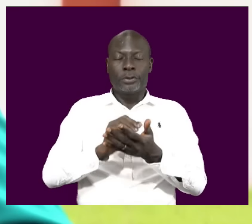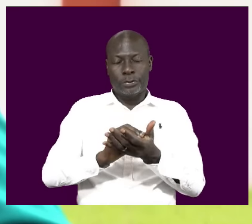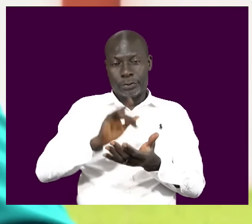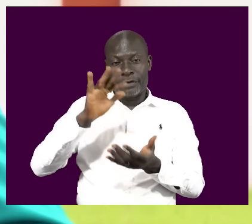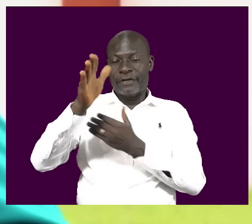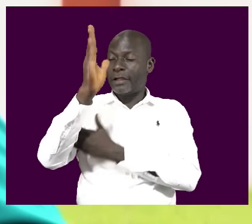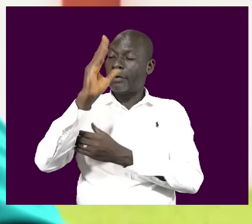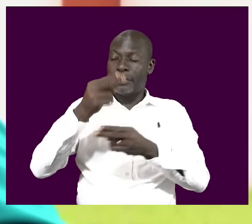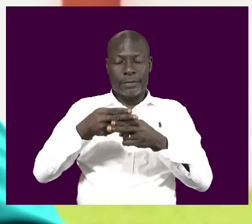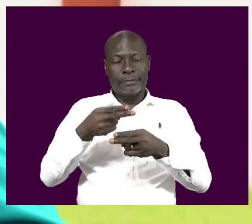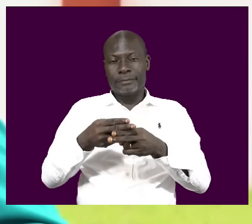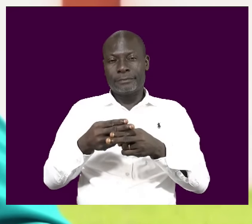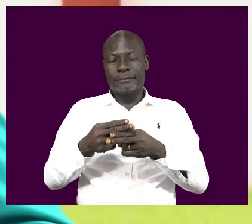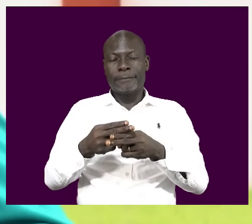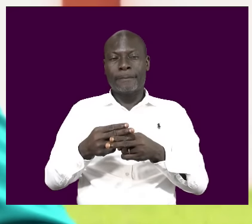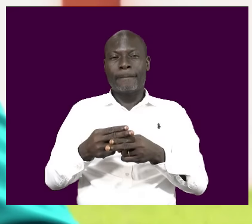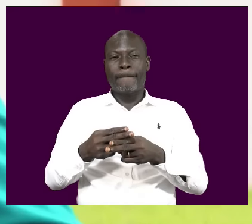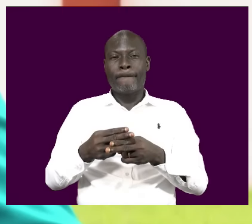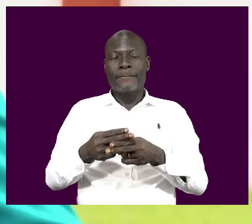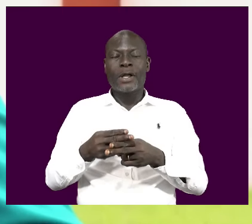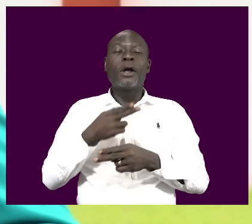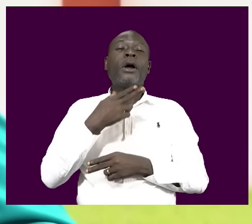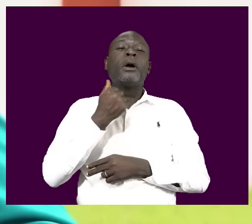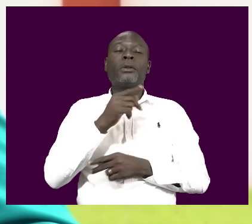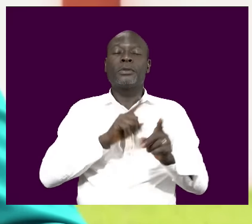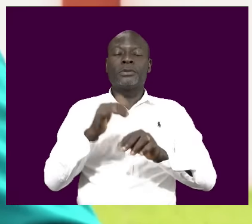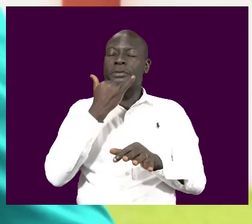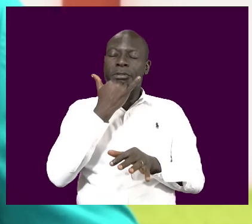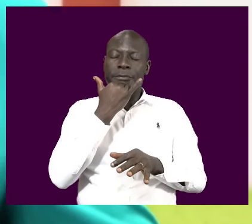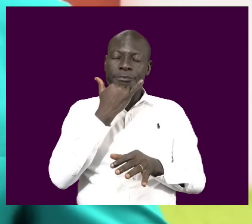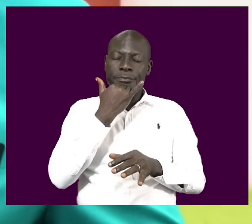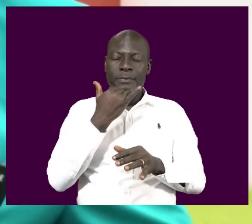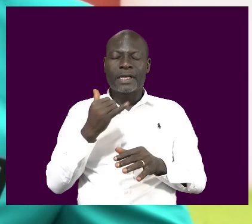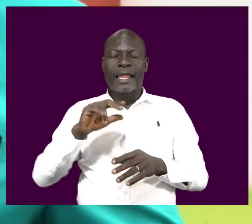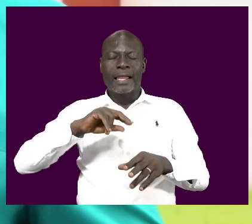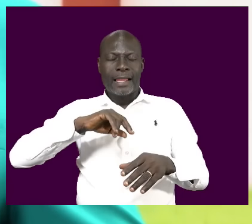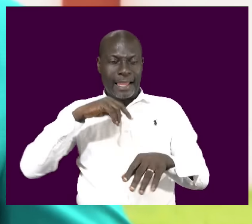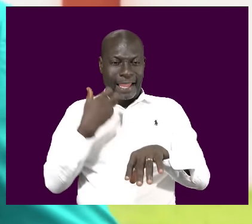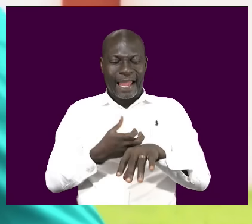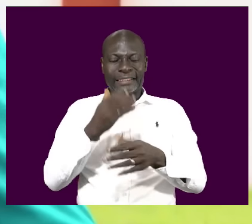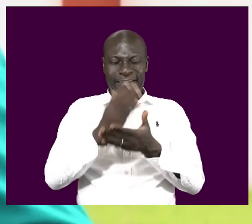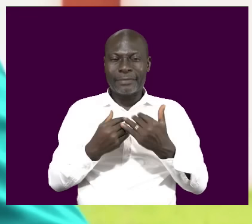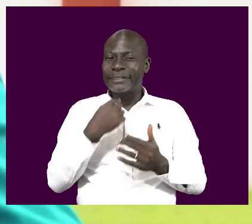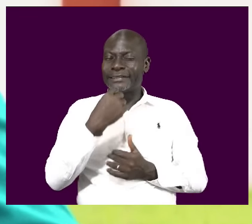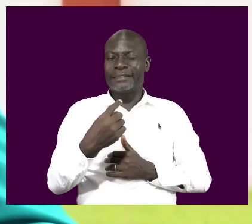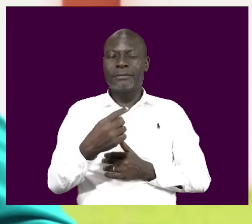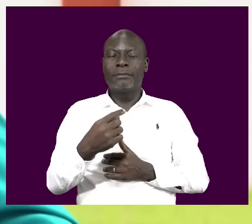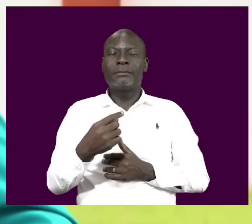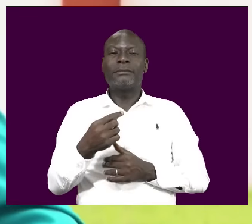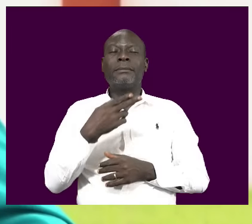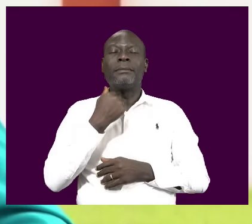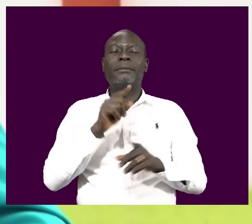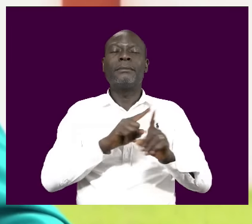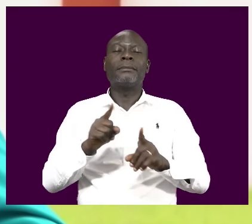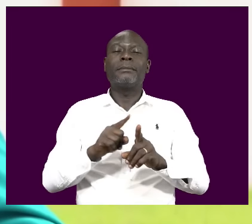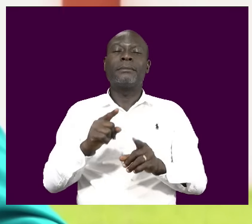no animonyam osofo e ye bone a e den se nipa de be che no osofo ye ade ne